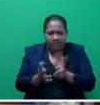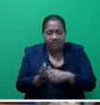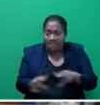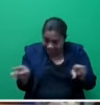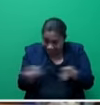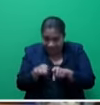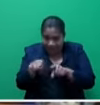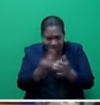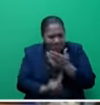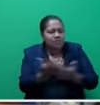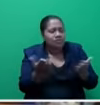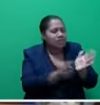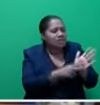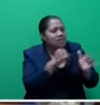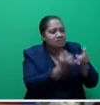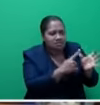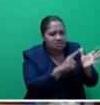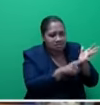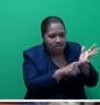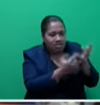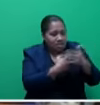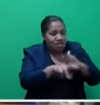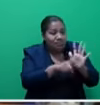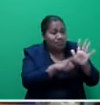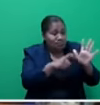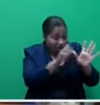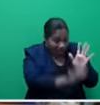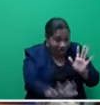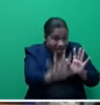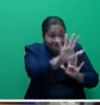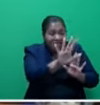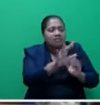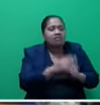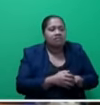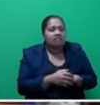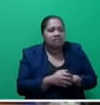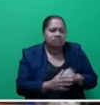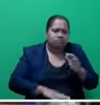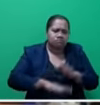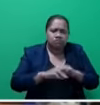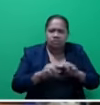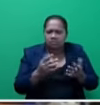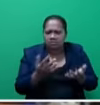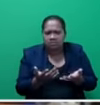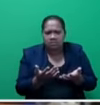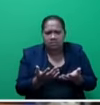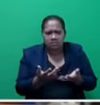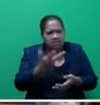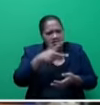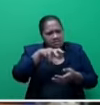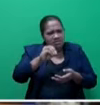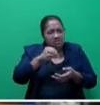Nassau and in Vendrala villages in Ra province with a total of 80 associate fruit trees seedlings. A